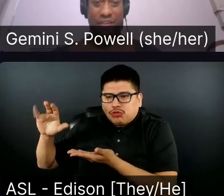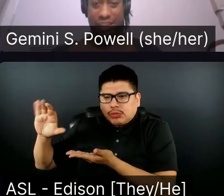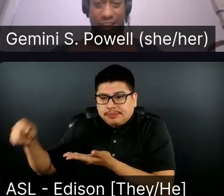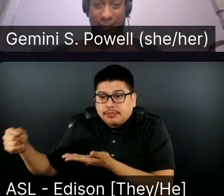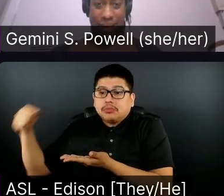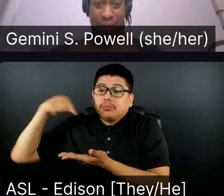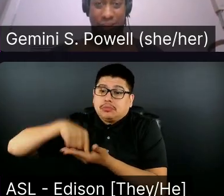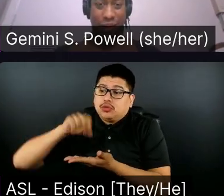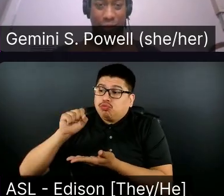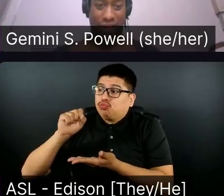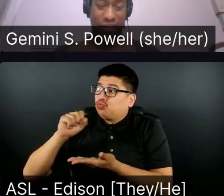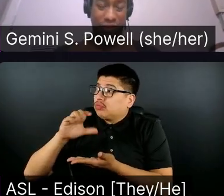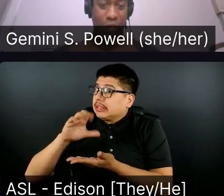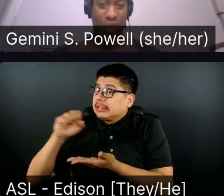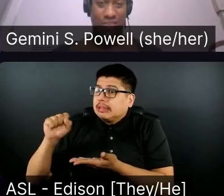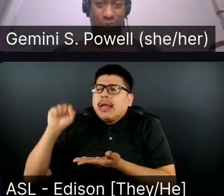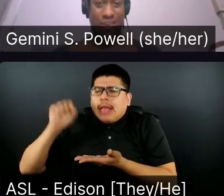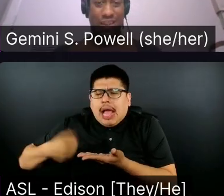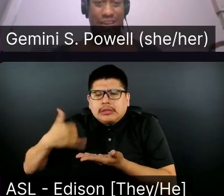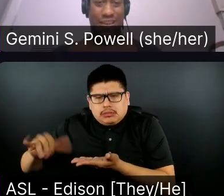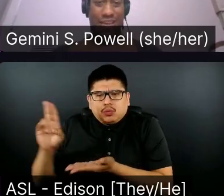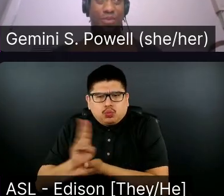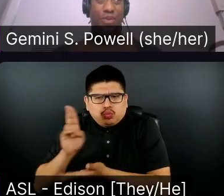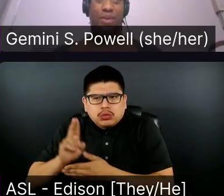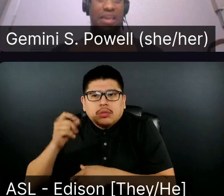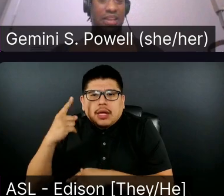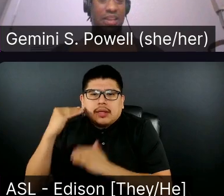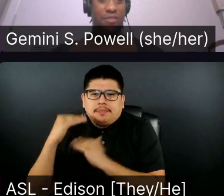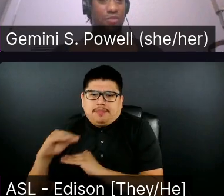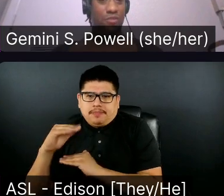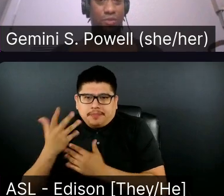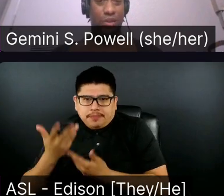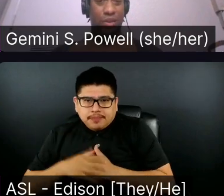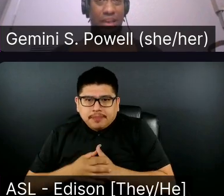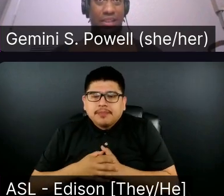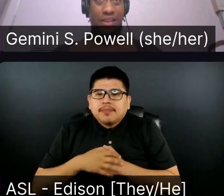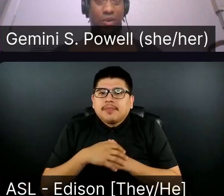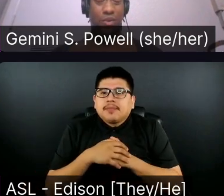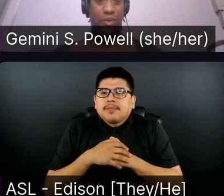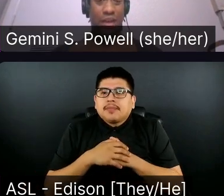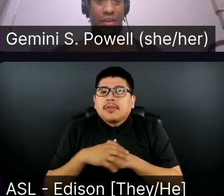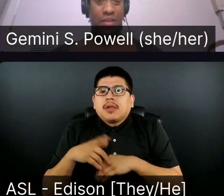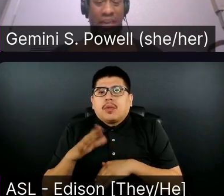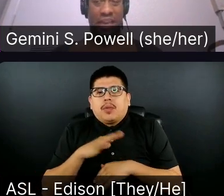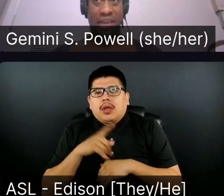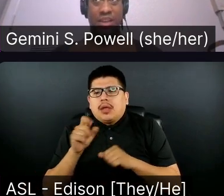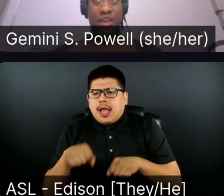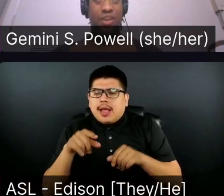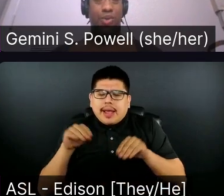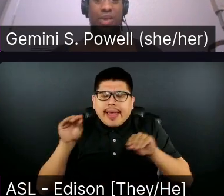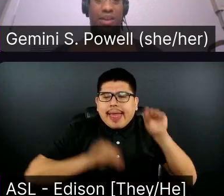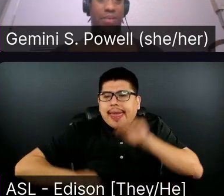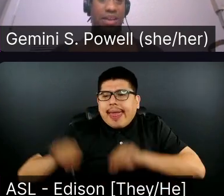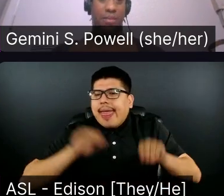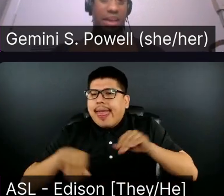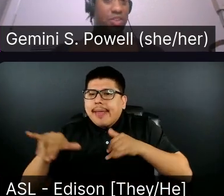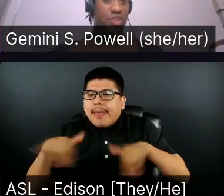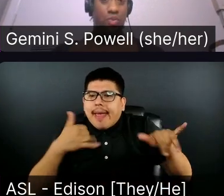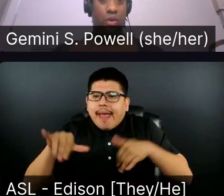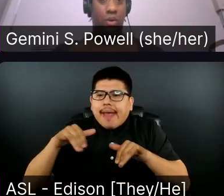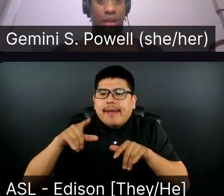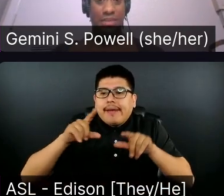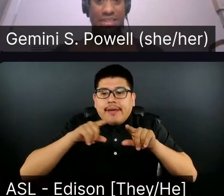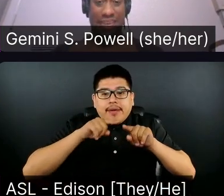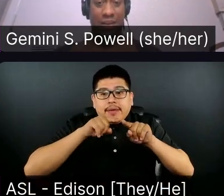and funky things happening on a page if you want to. You know, you can make things roll around on the page. You can make the